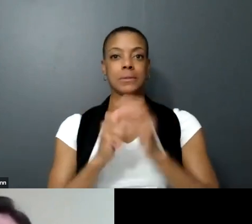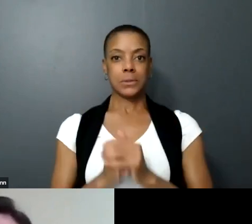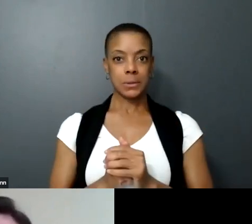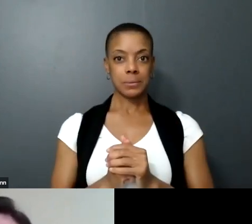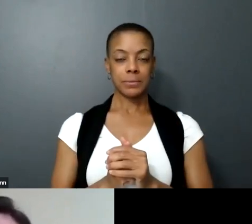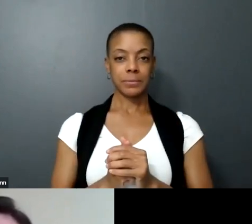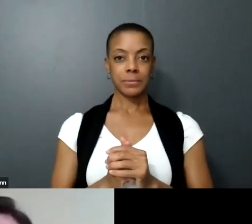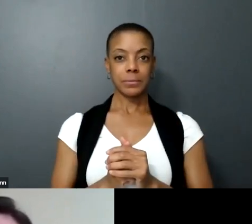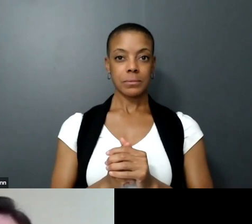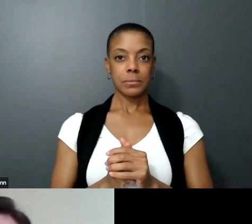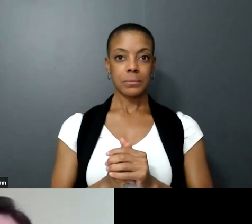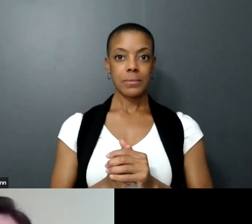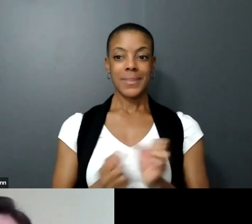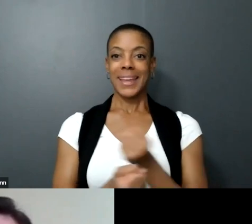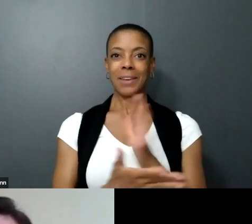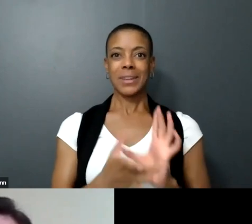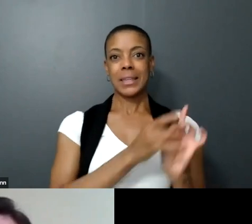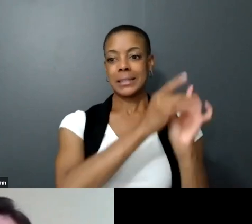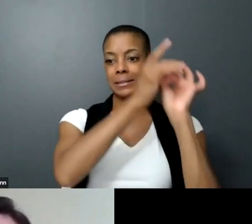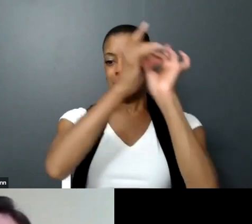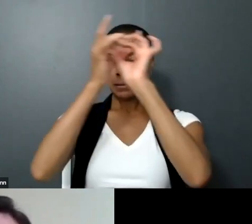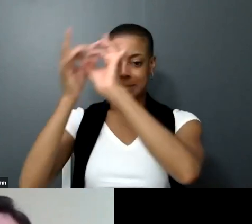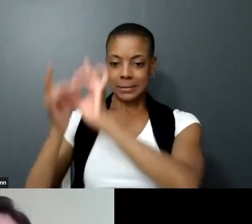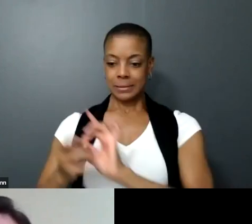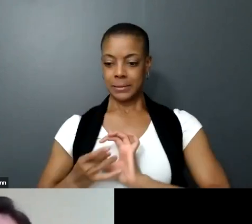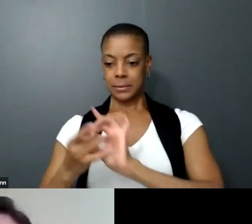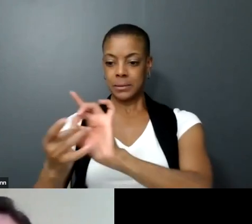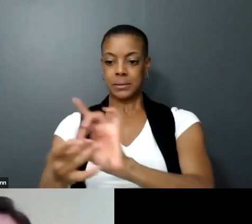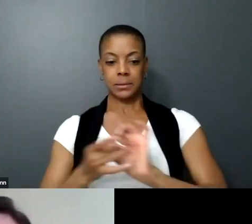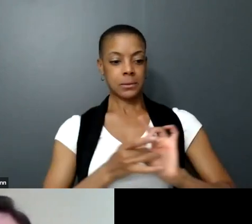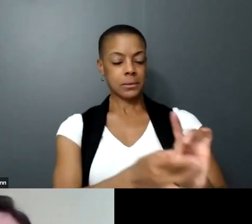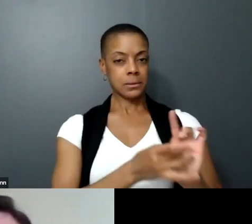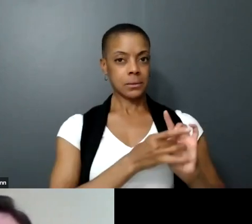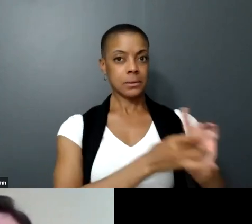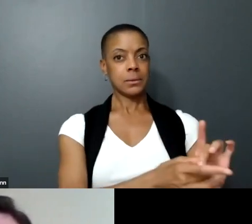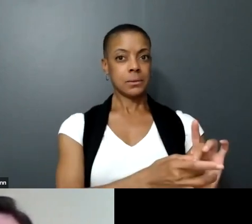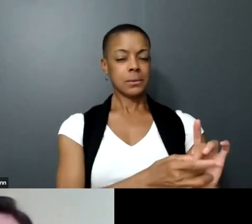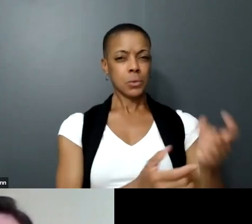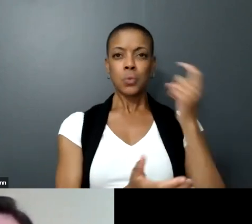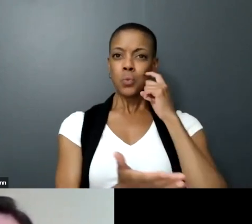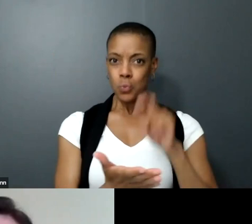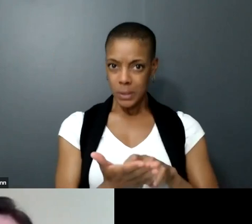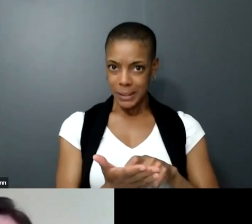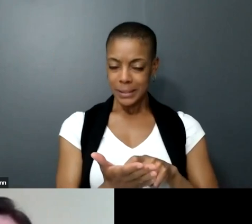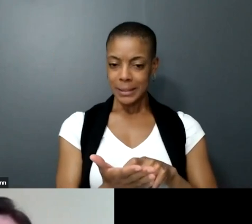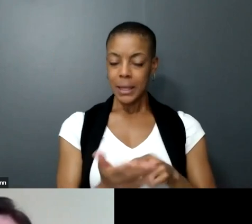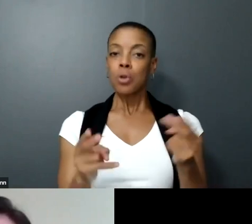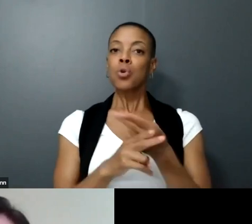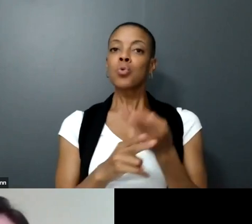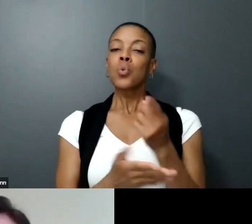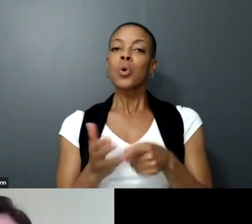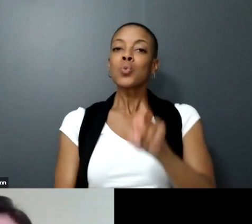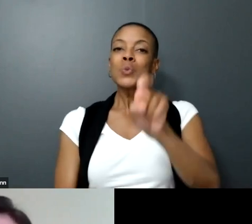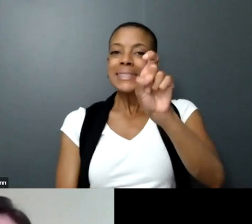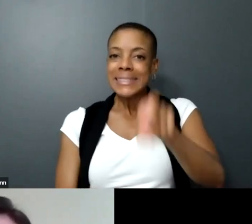from a point of all things being related to you, you begin to recognize that we must only take what we need. By